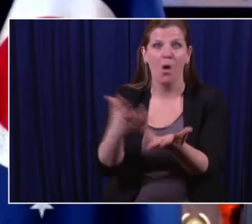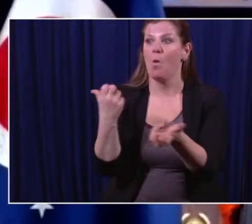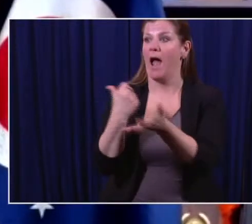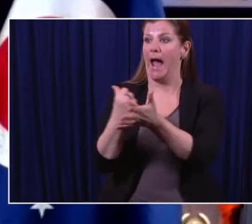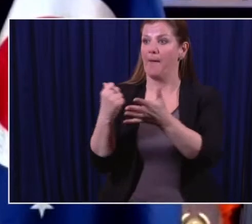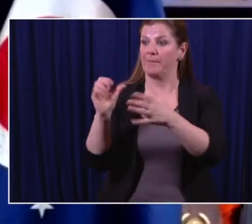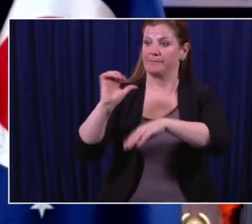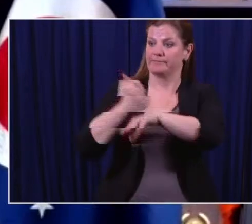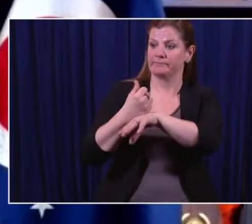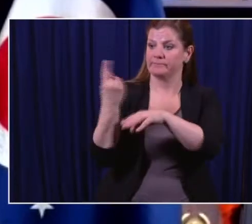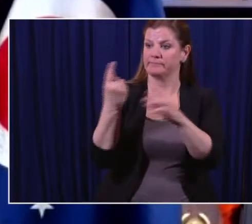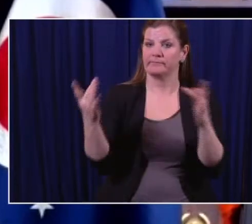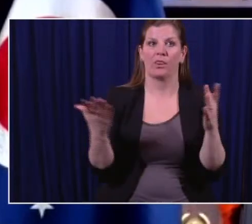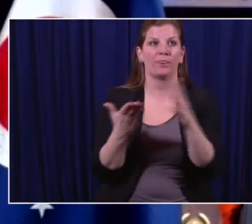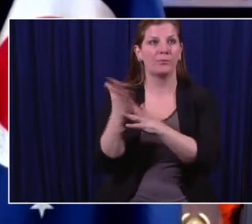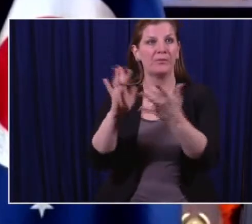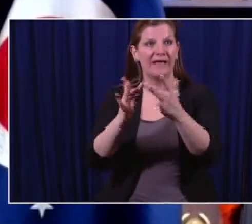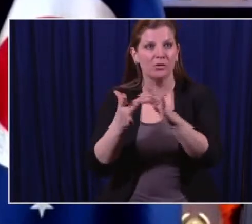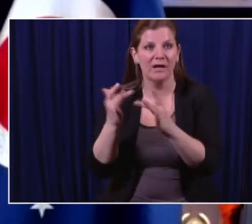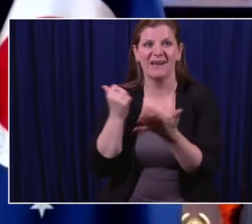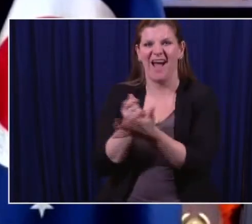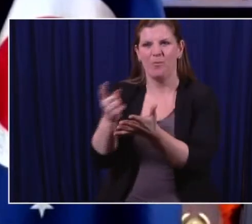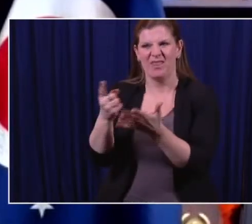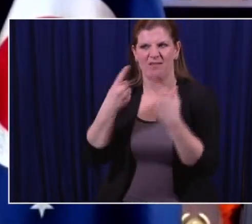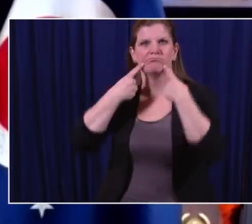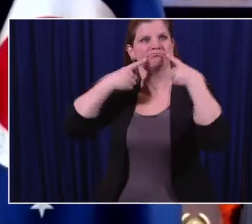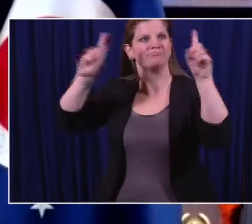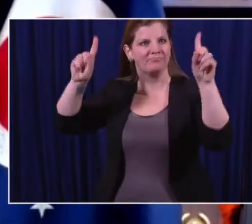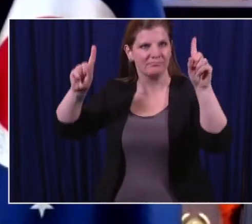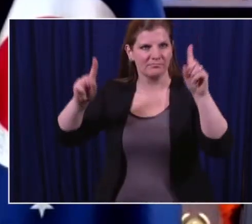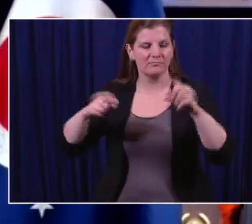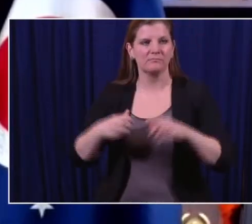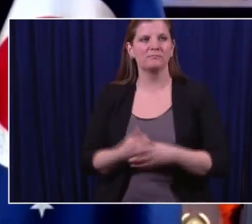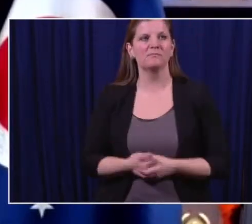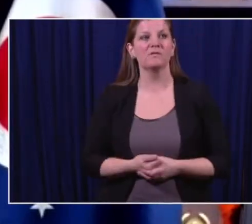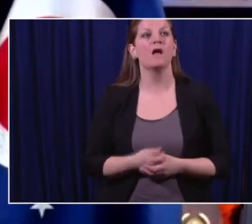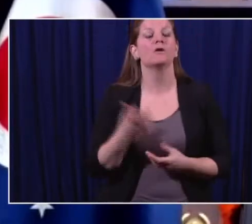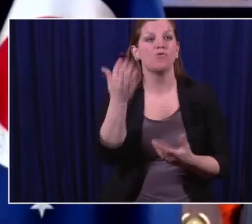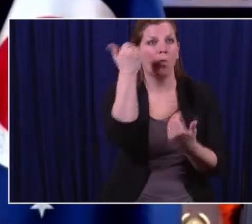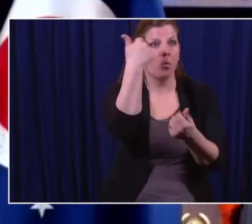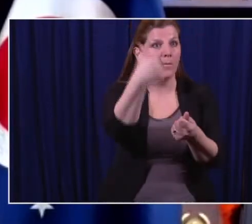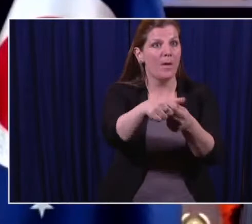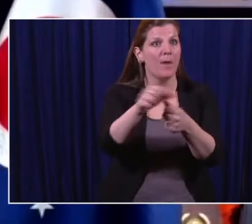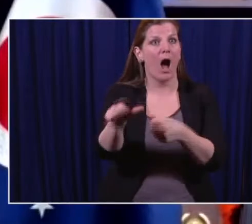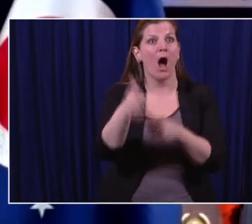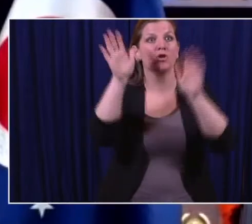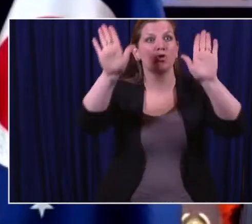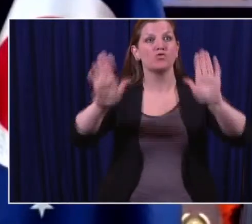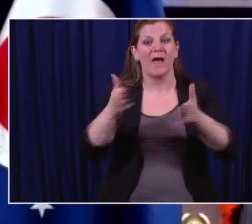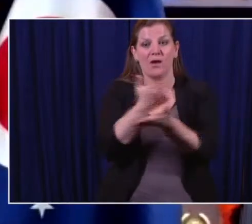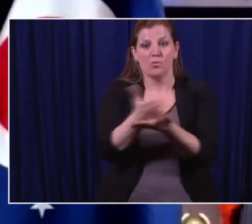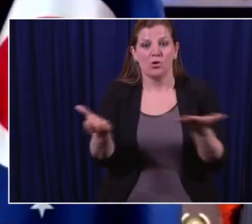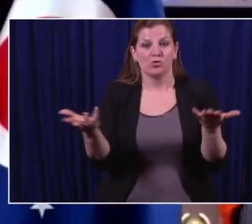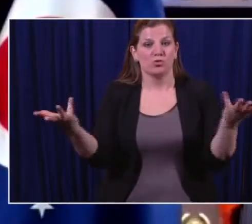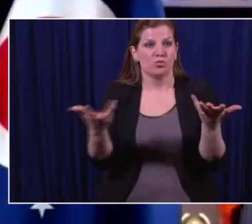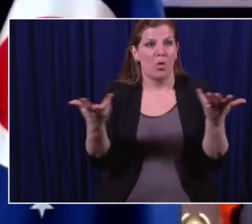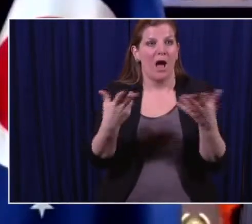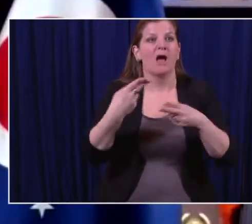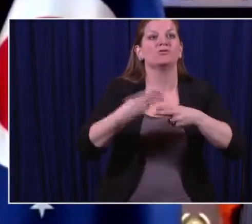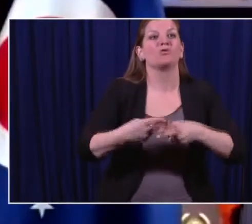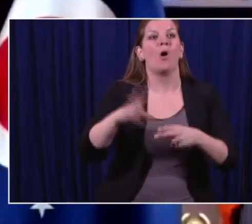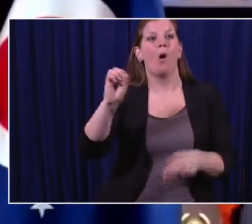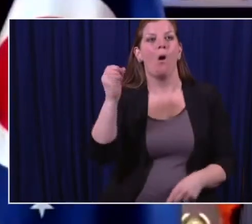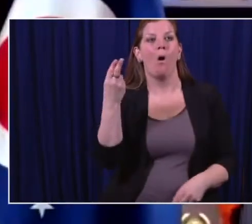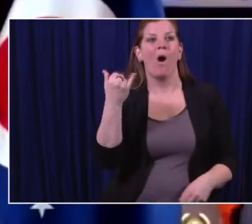those kinds of things. I will remind folks the great resource we have with Ohio Means Jobs. If